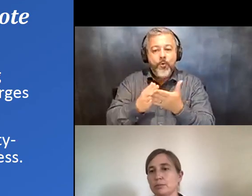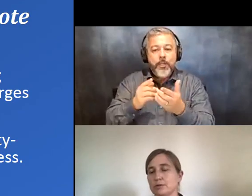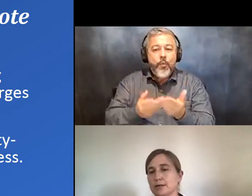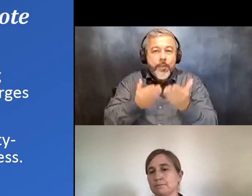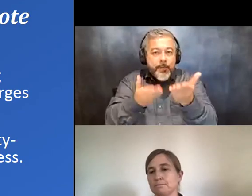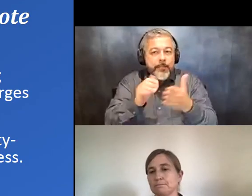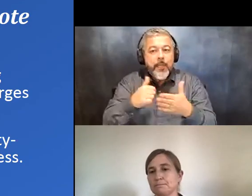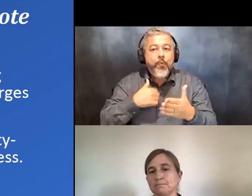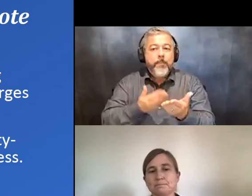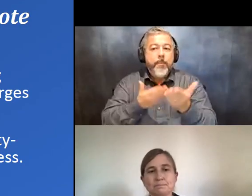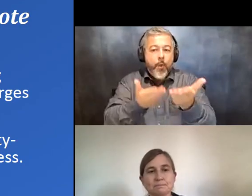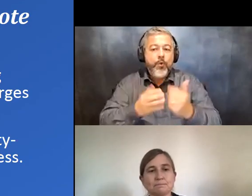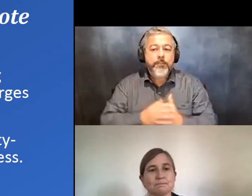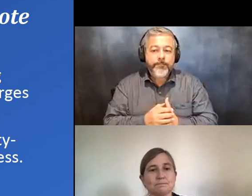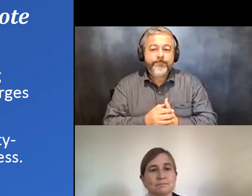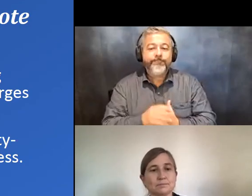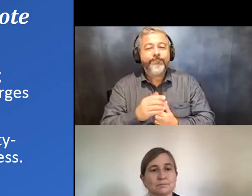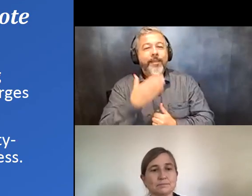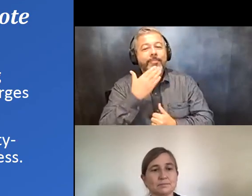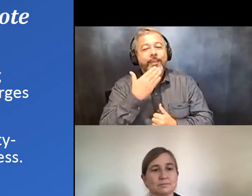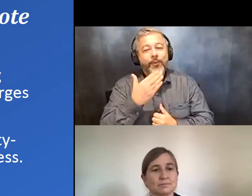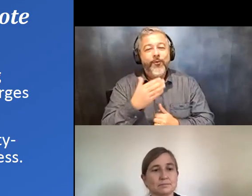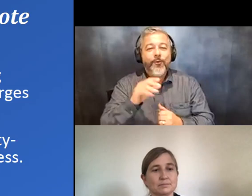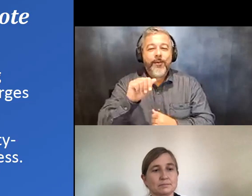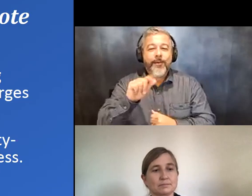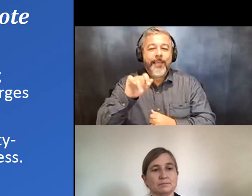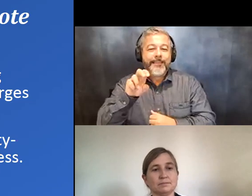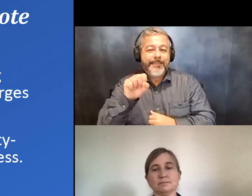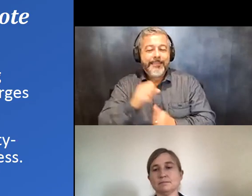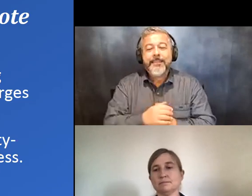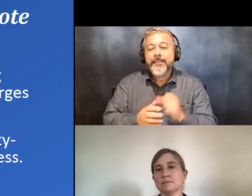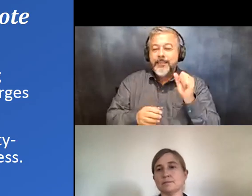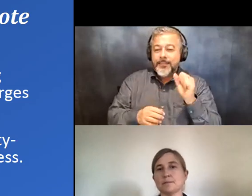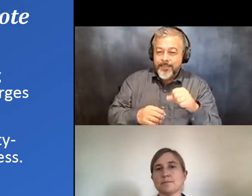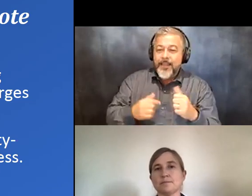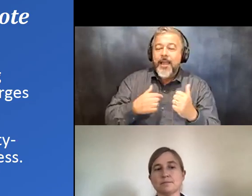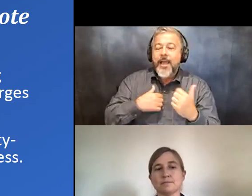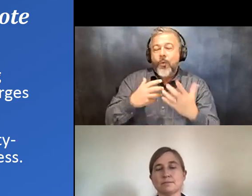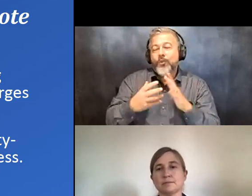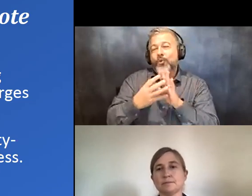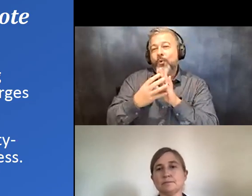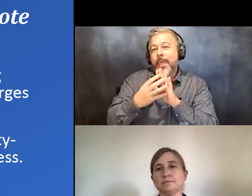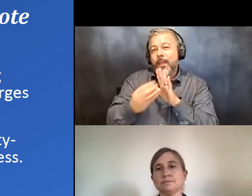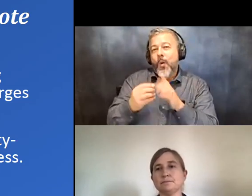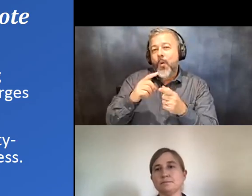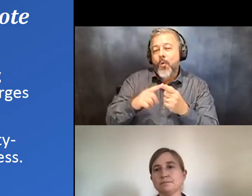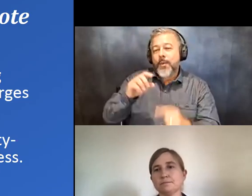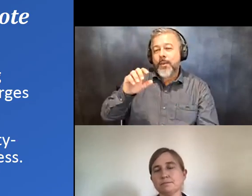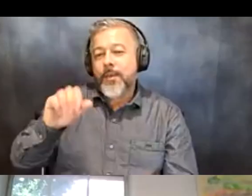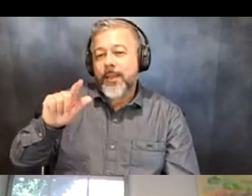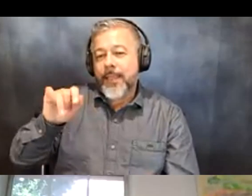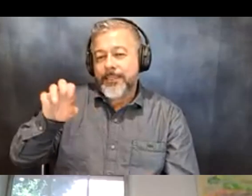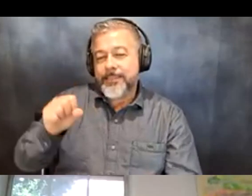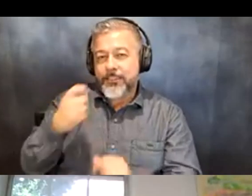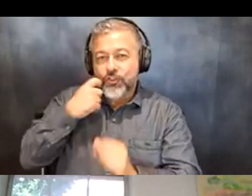we're proposing. Great, thank you, Alexis. Yeah, and I have to echo what Alexis said. You know, part of what we are